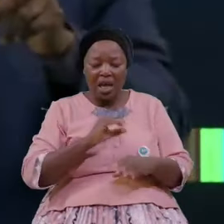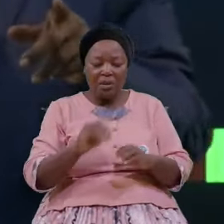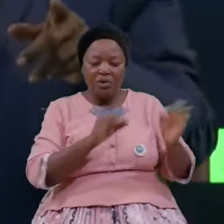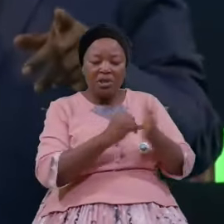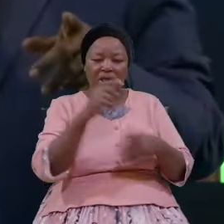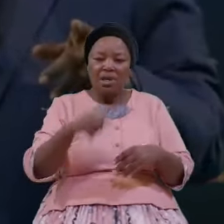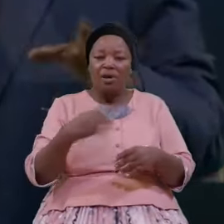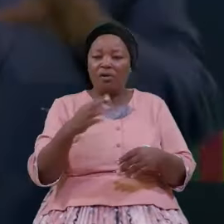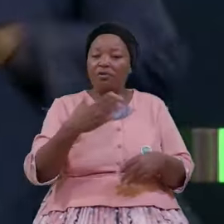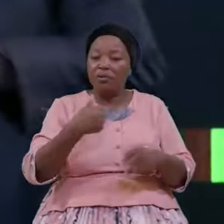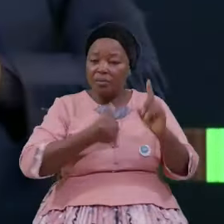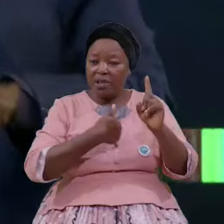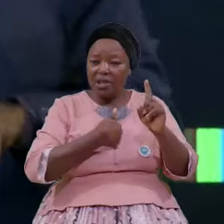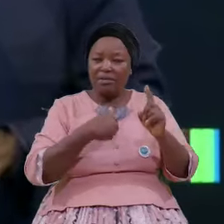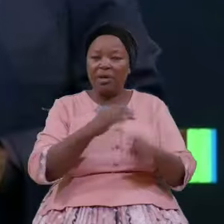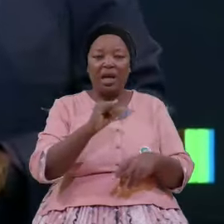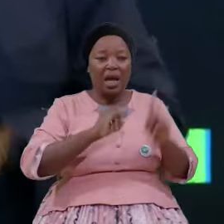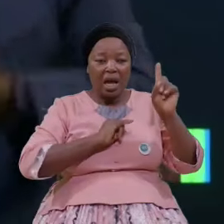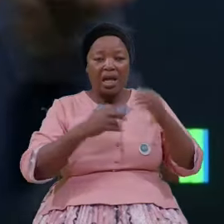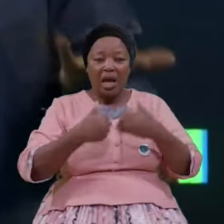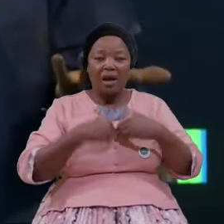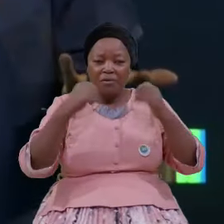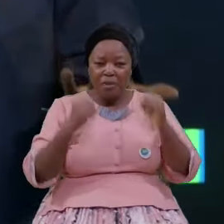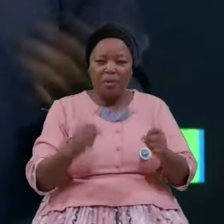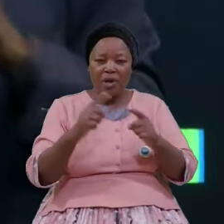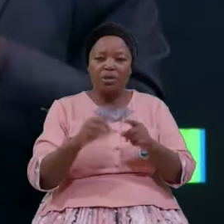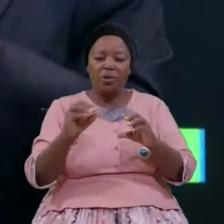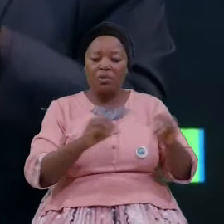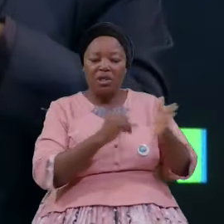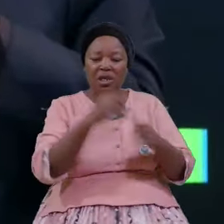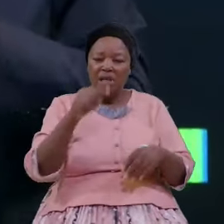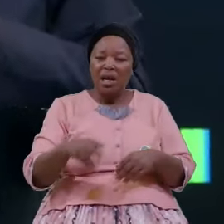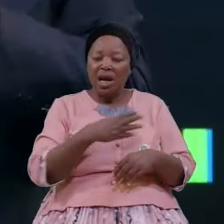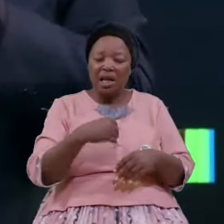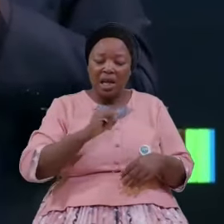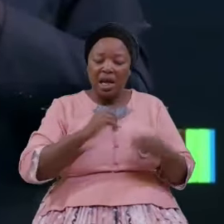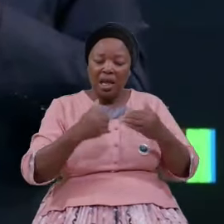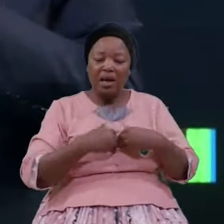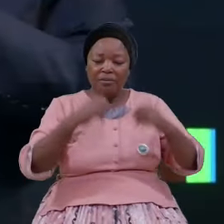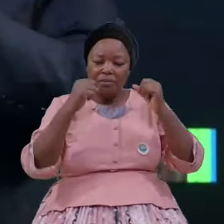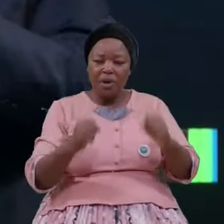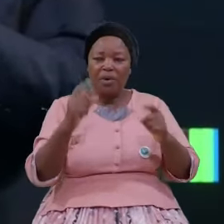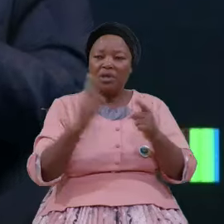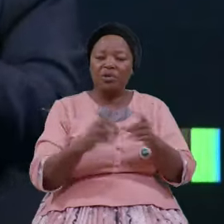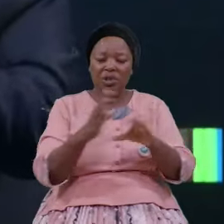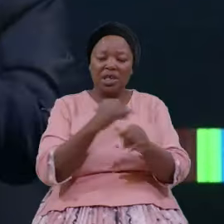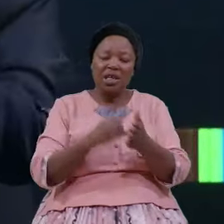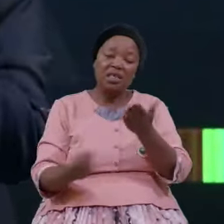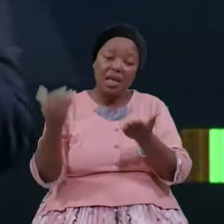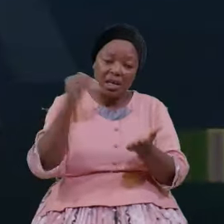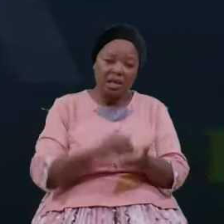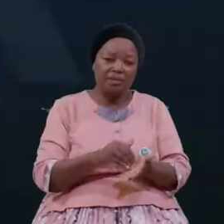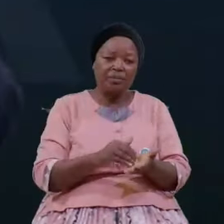have power to lay it down, and I have power to take it again.